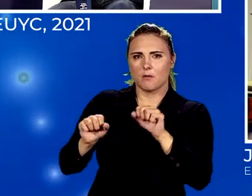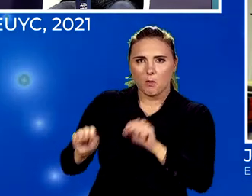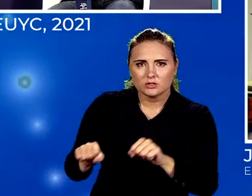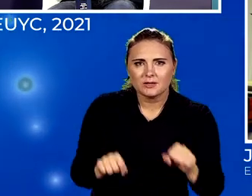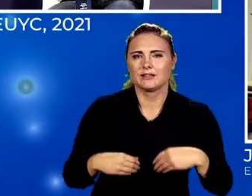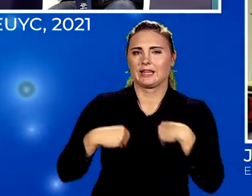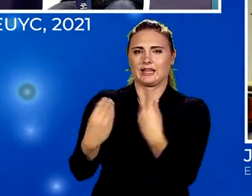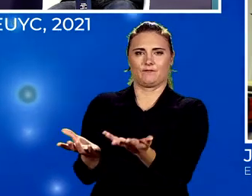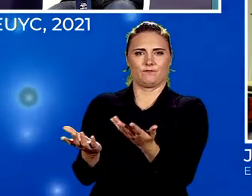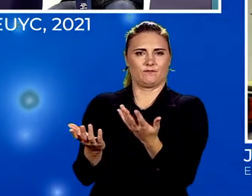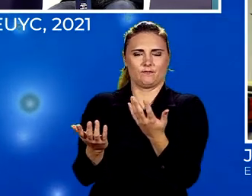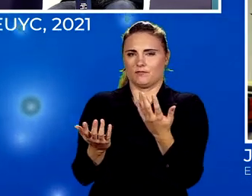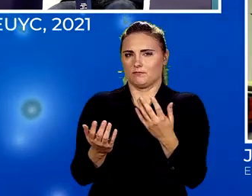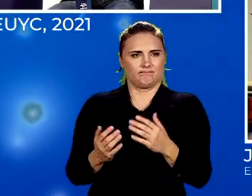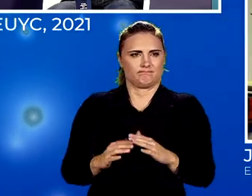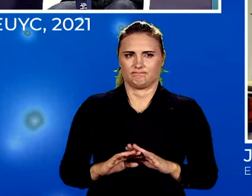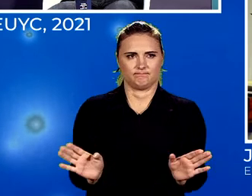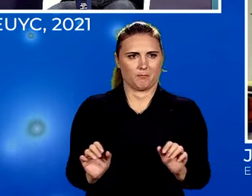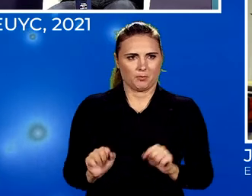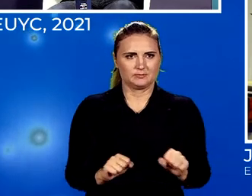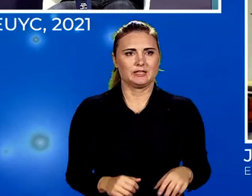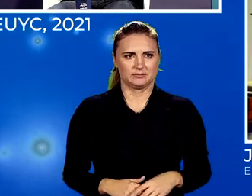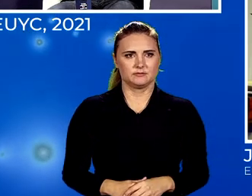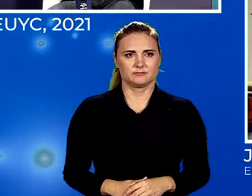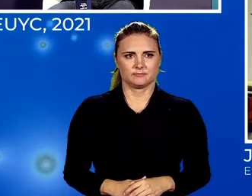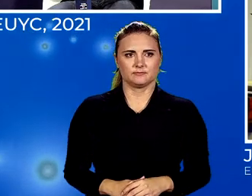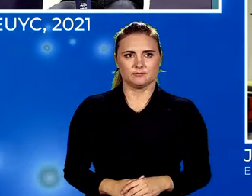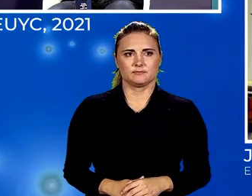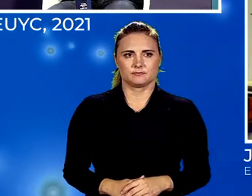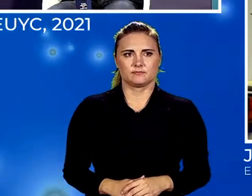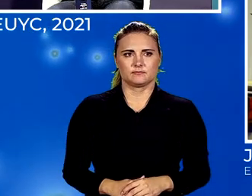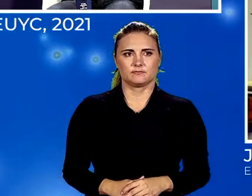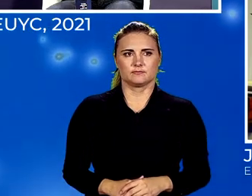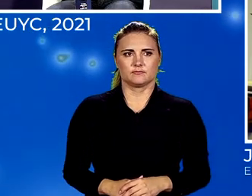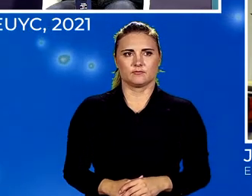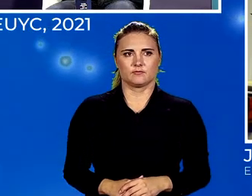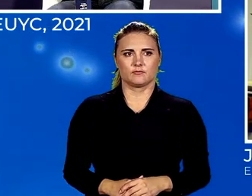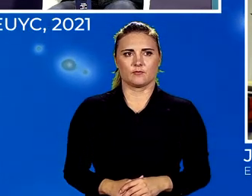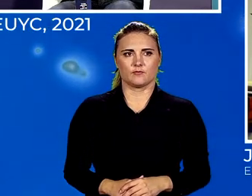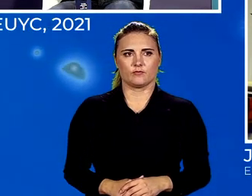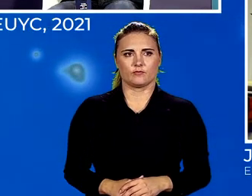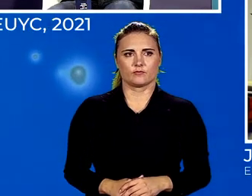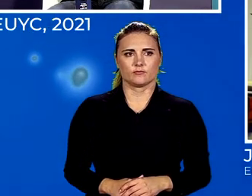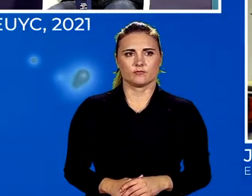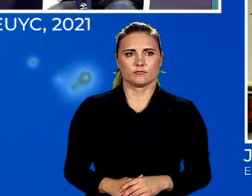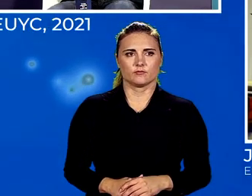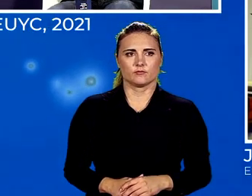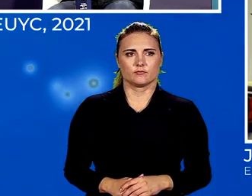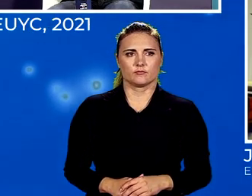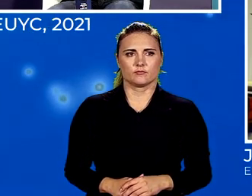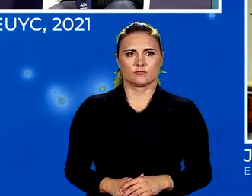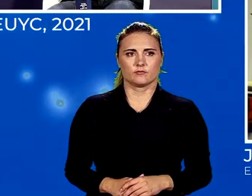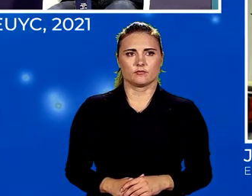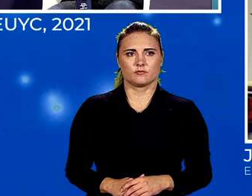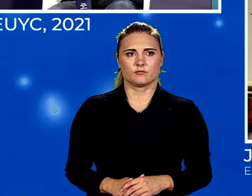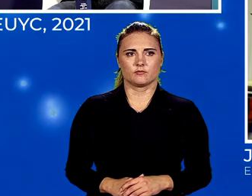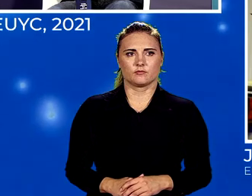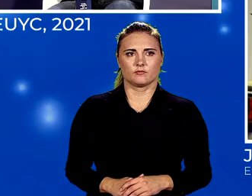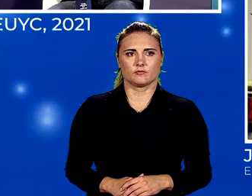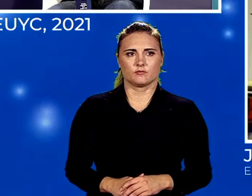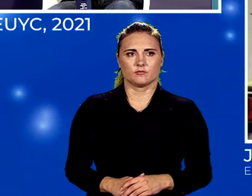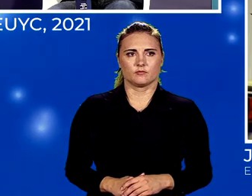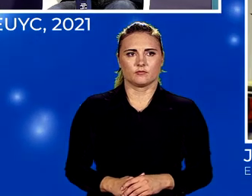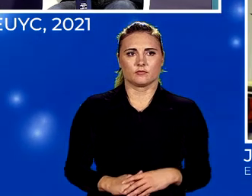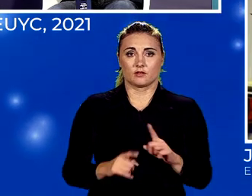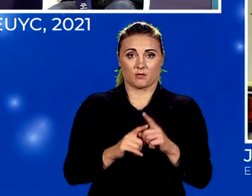as was said before by Philip, I think, a few hours before this panel, that they need